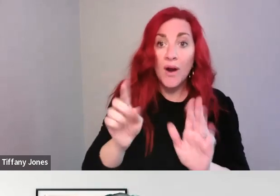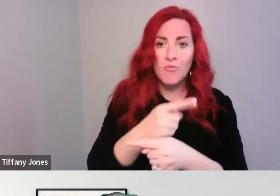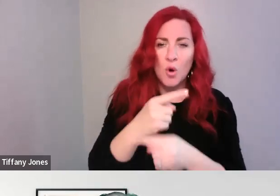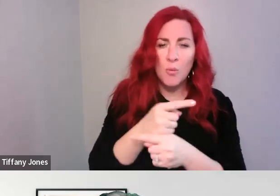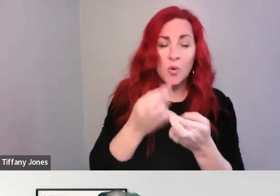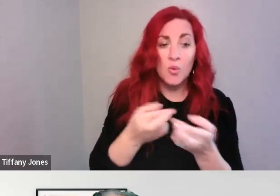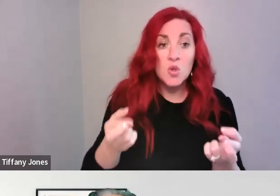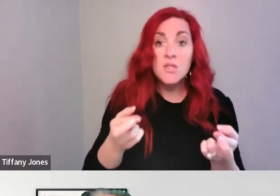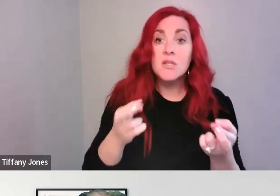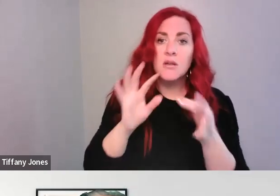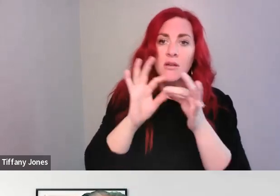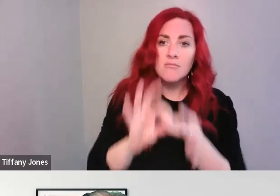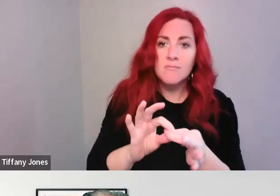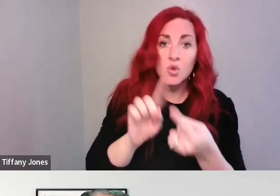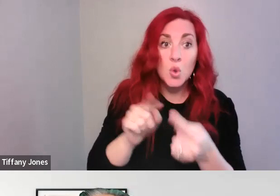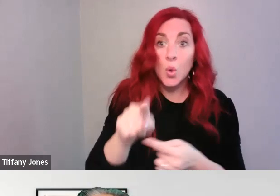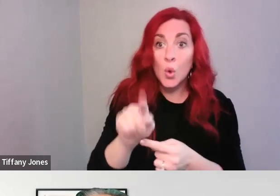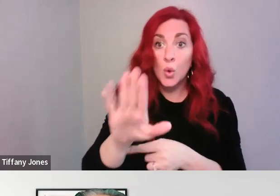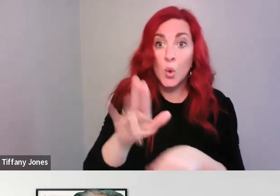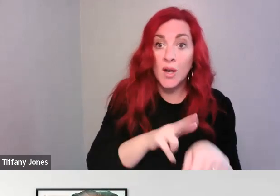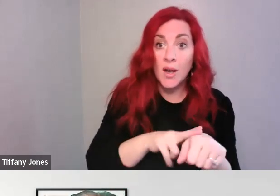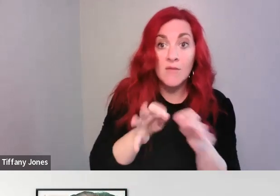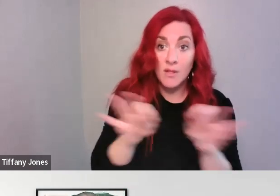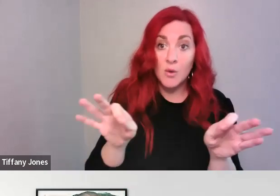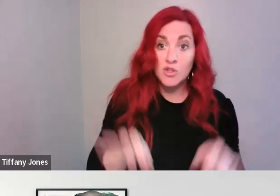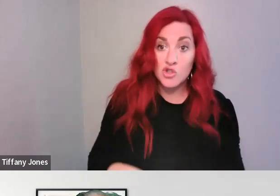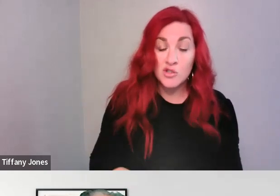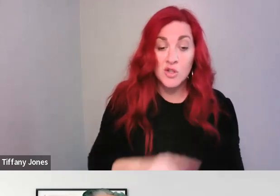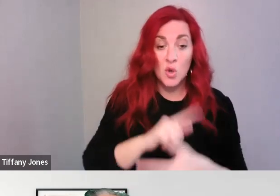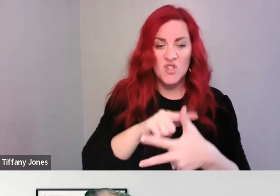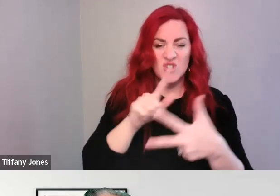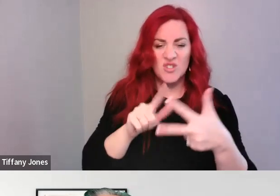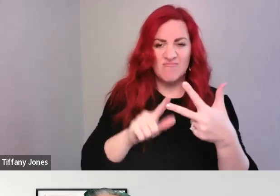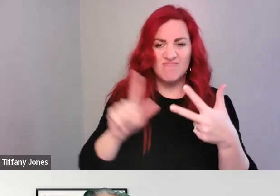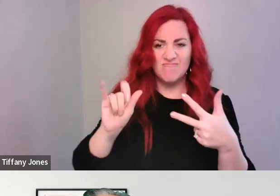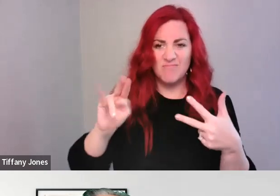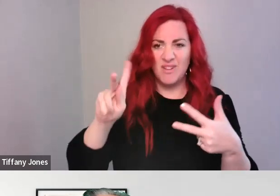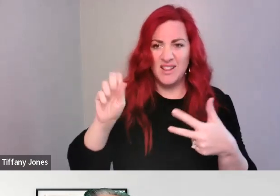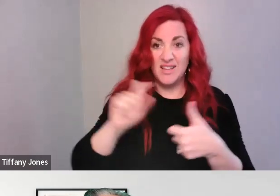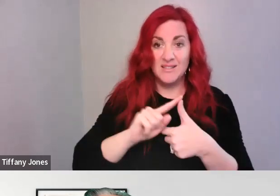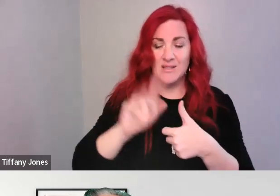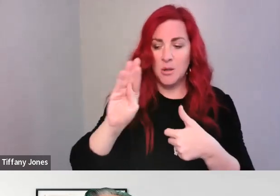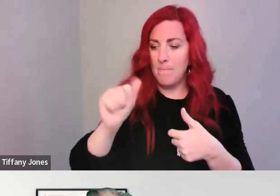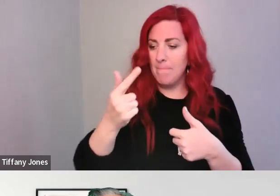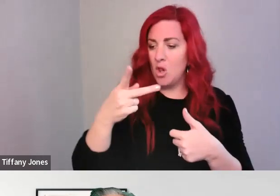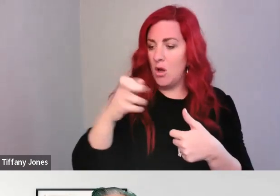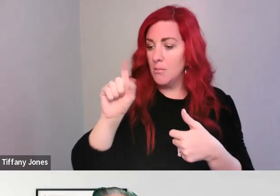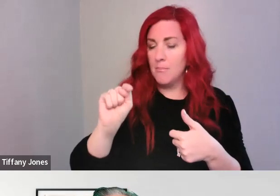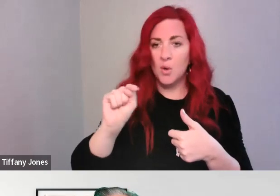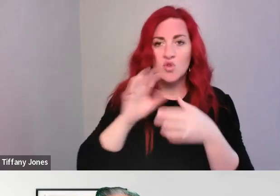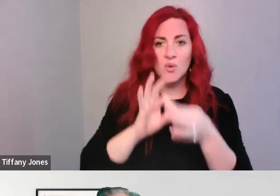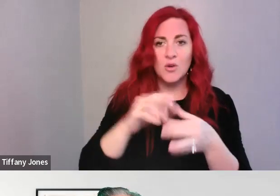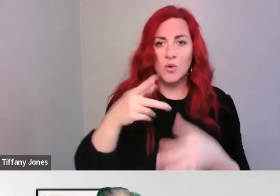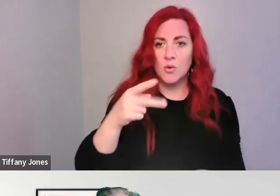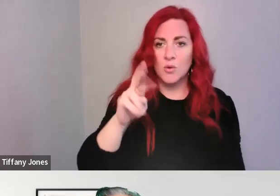native language. So that's kind of what those three links are in the chat. The first one is a blog post about procedural